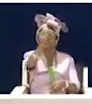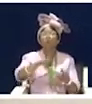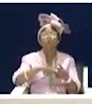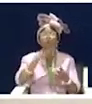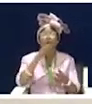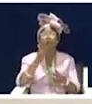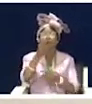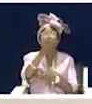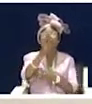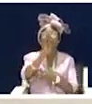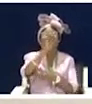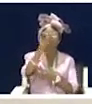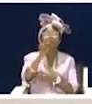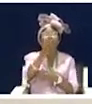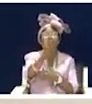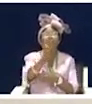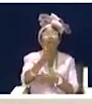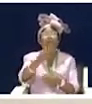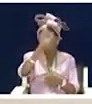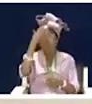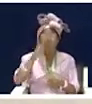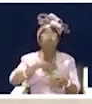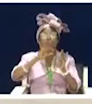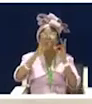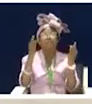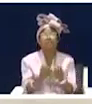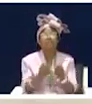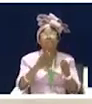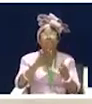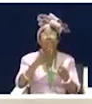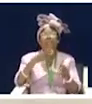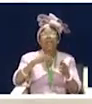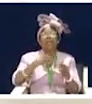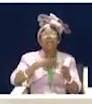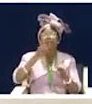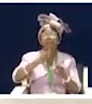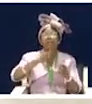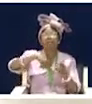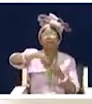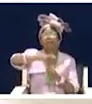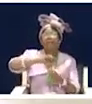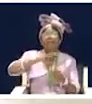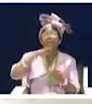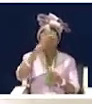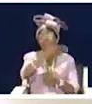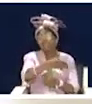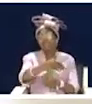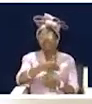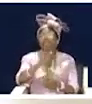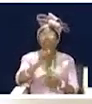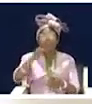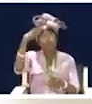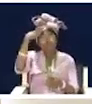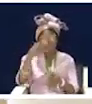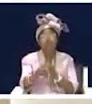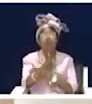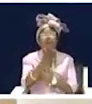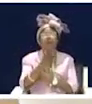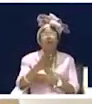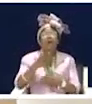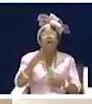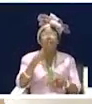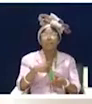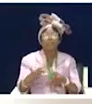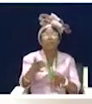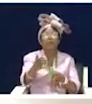Abuja because my family and my area is there where I'm serving presently by the grace of God. But on